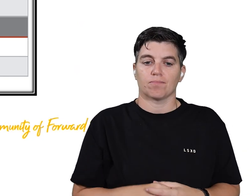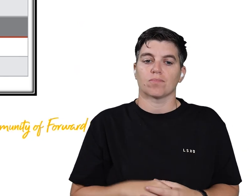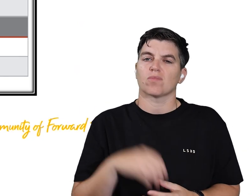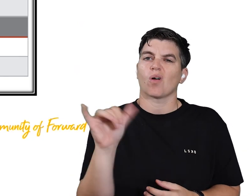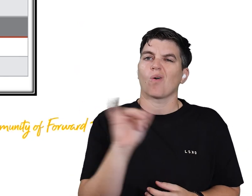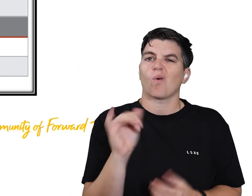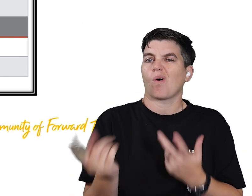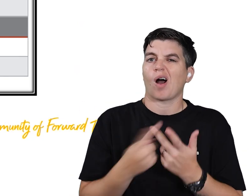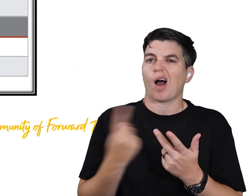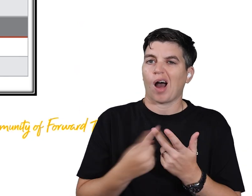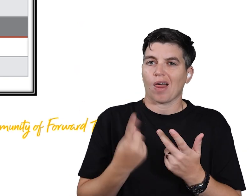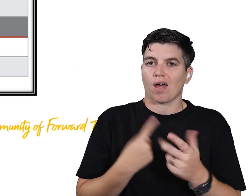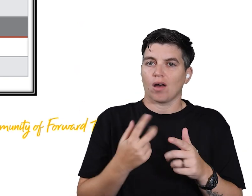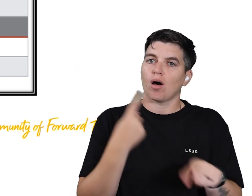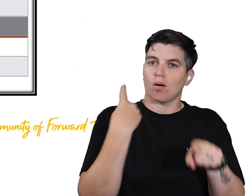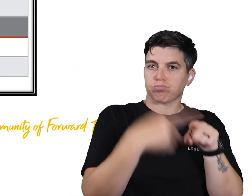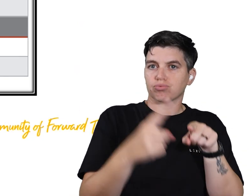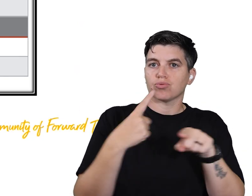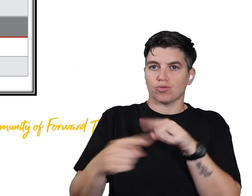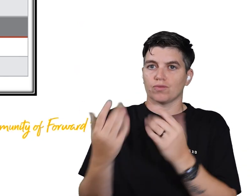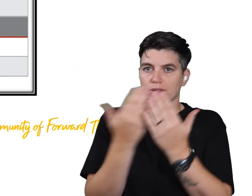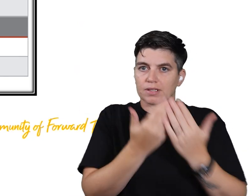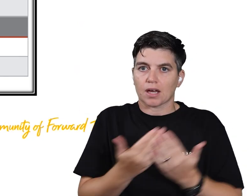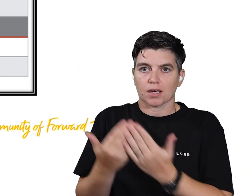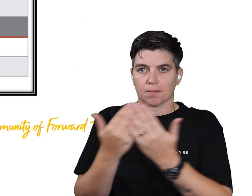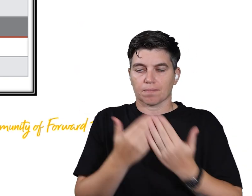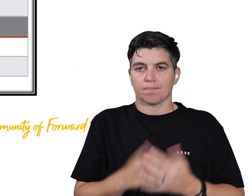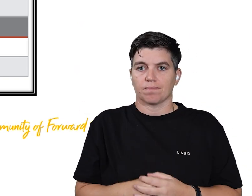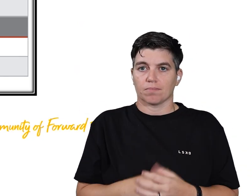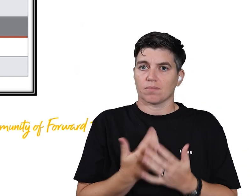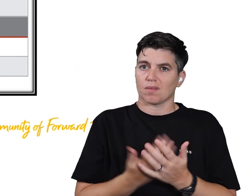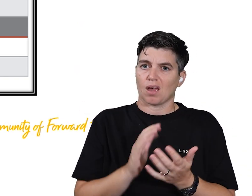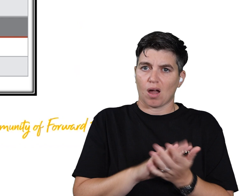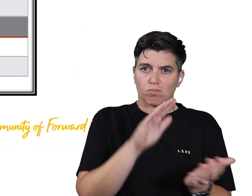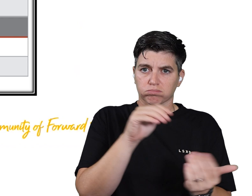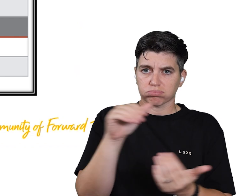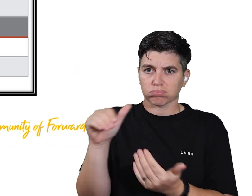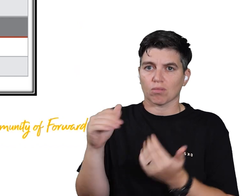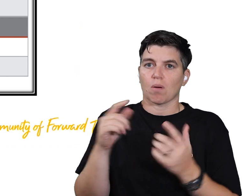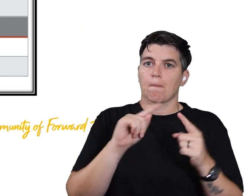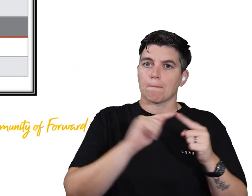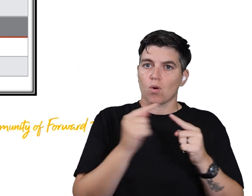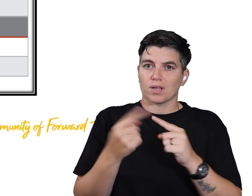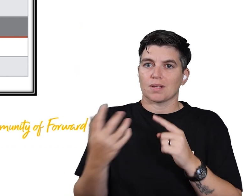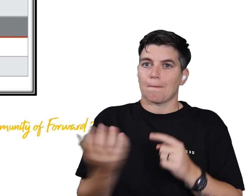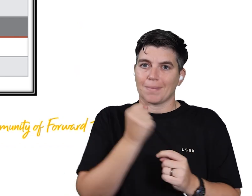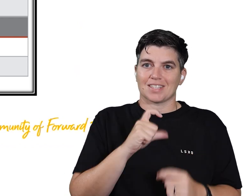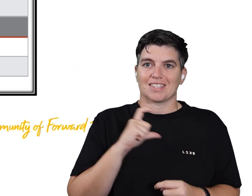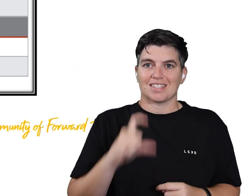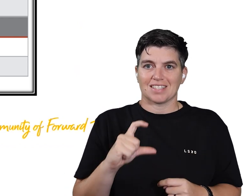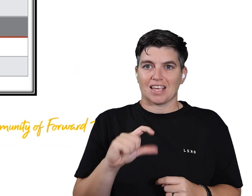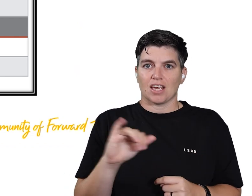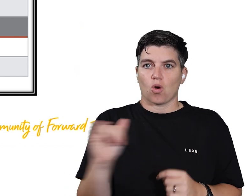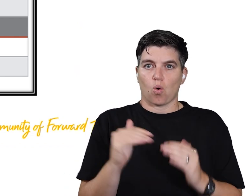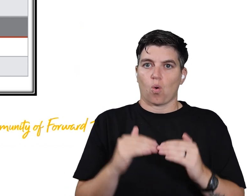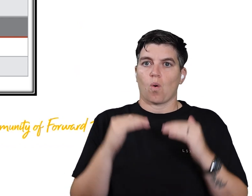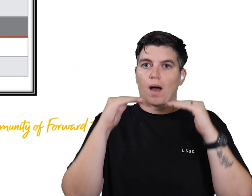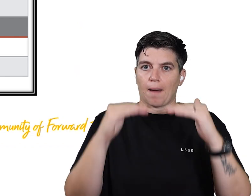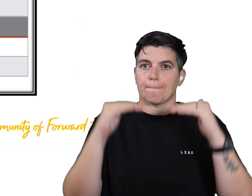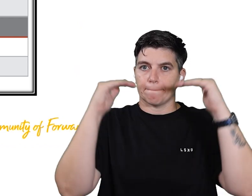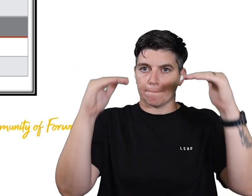QCAA recognised studies. To accrue these credits, students must attain a grade of C or better in the units contained in these